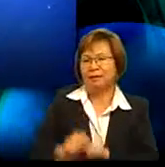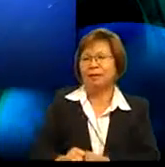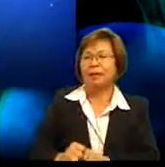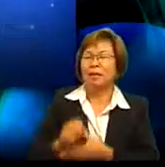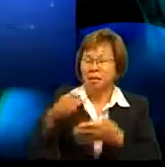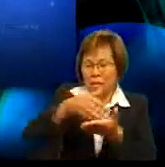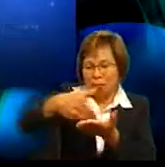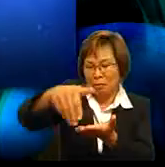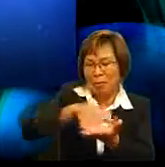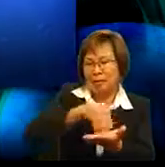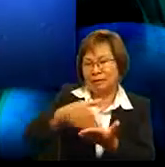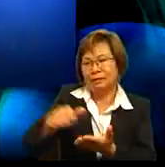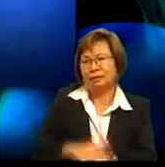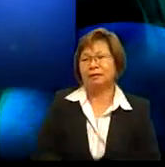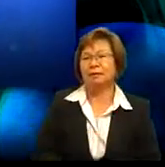brush,